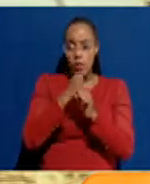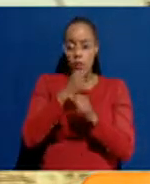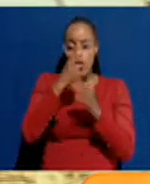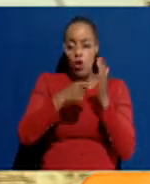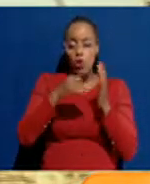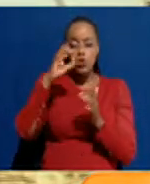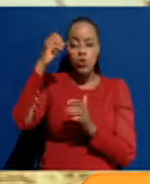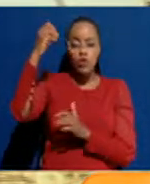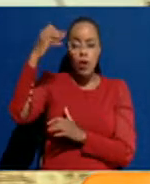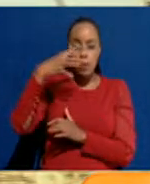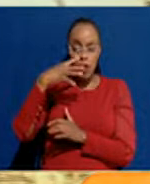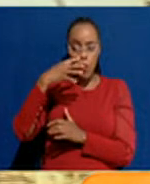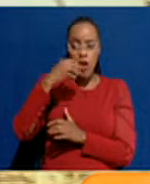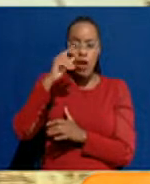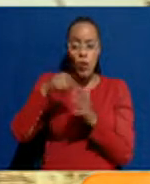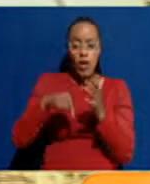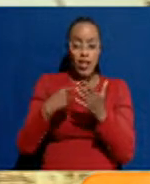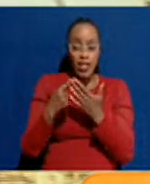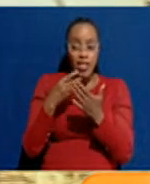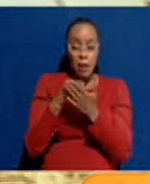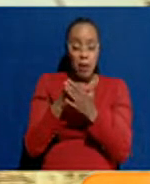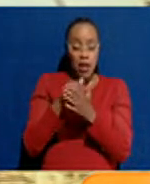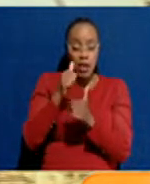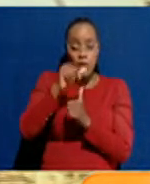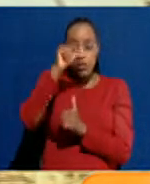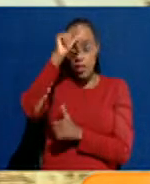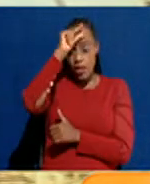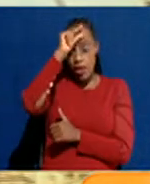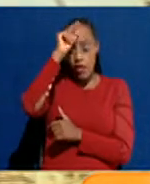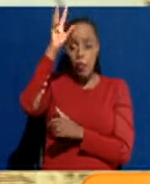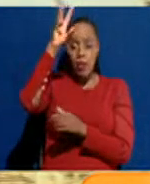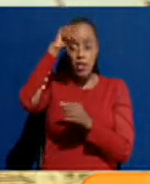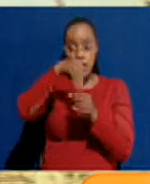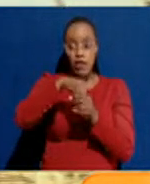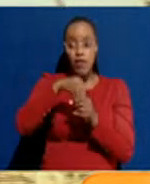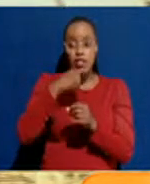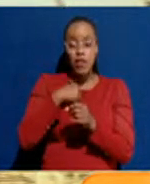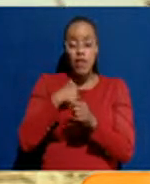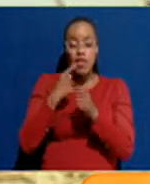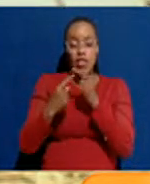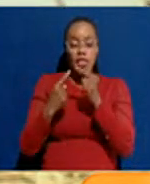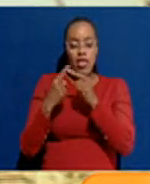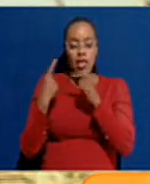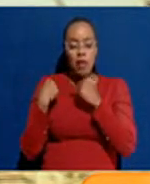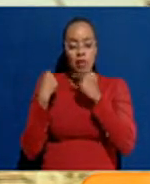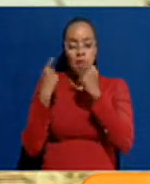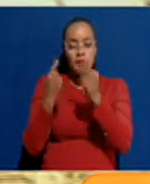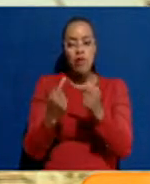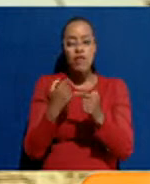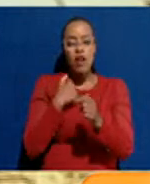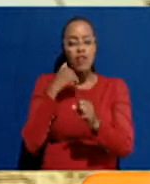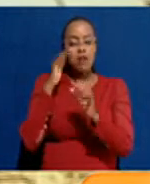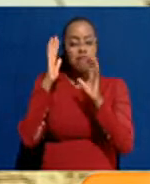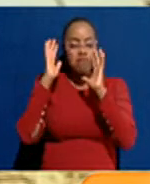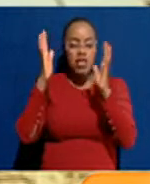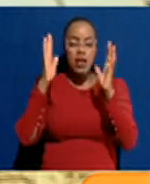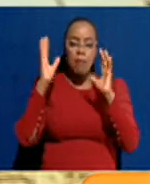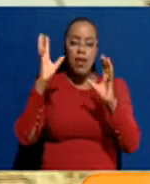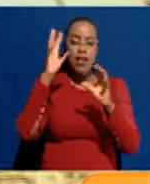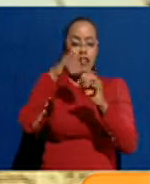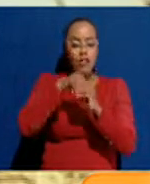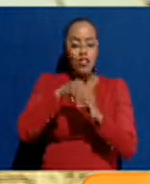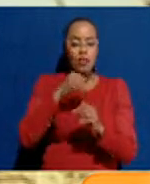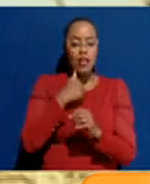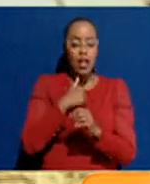power is really the capital that the government has invested over the last 10 years. There has been massive, massive investment